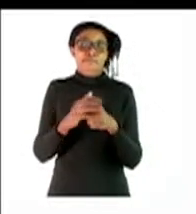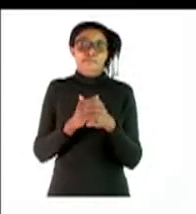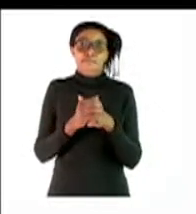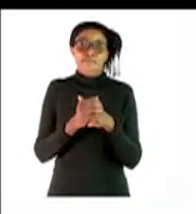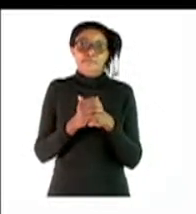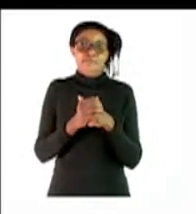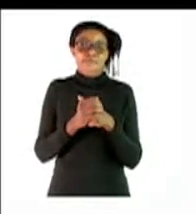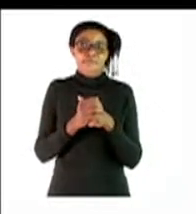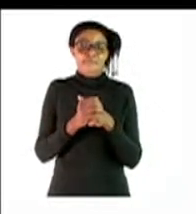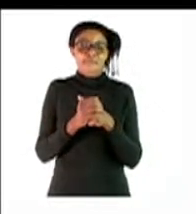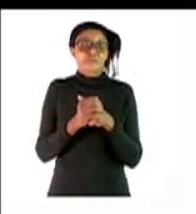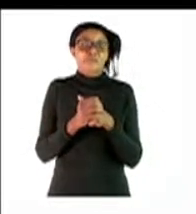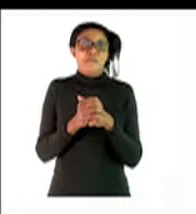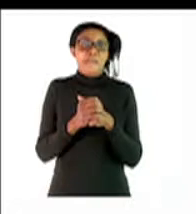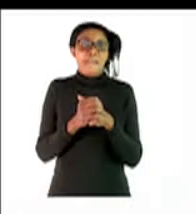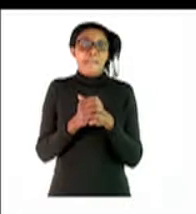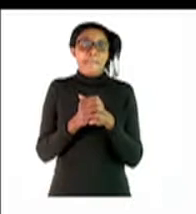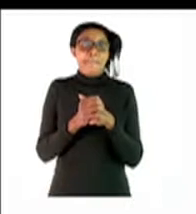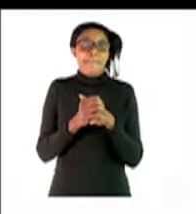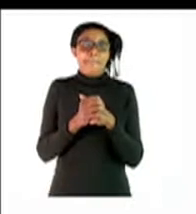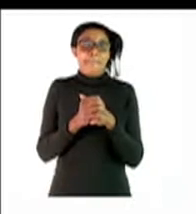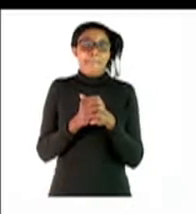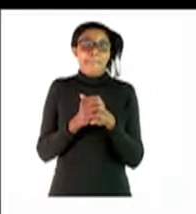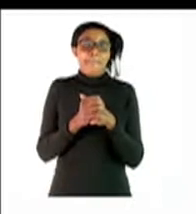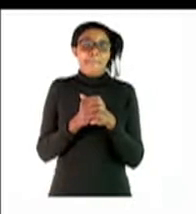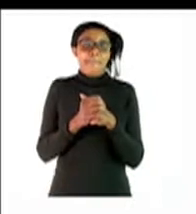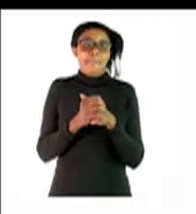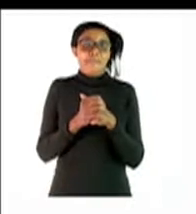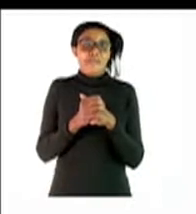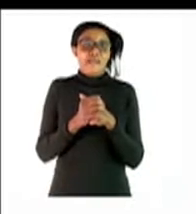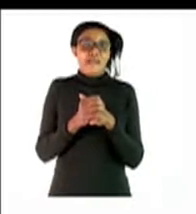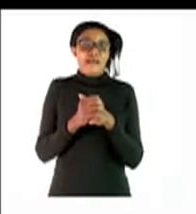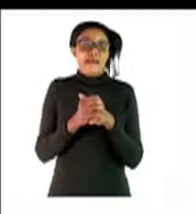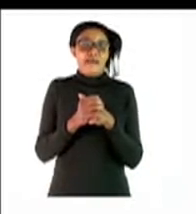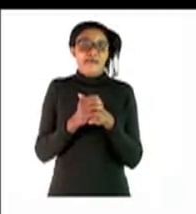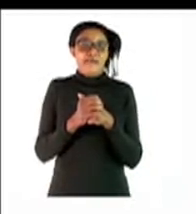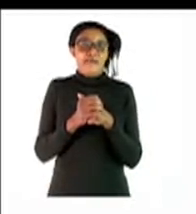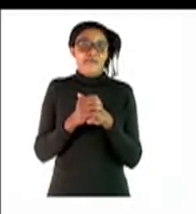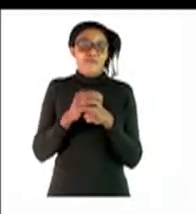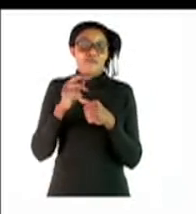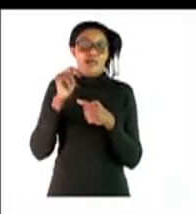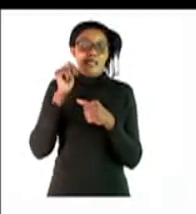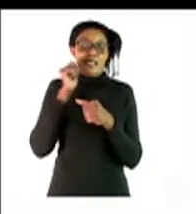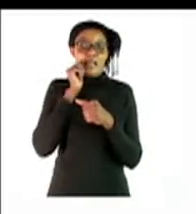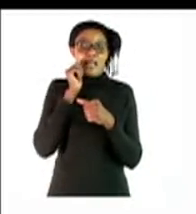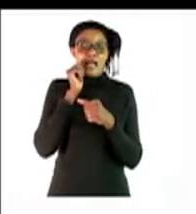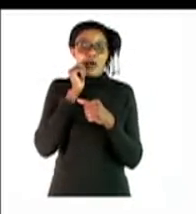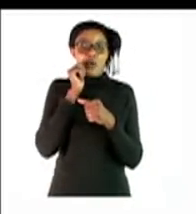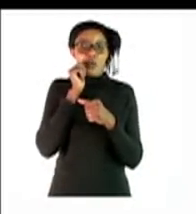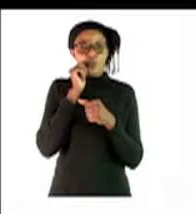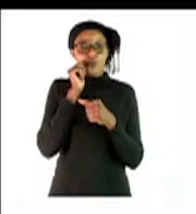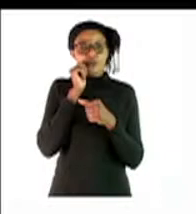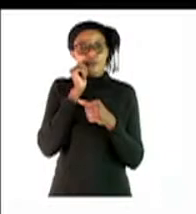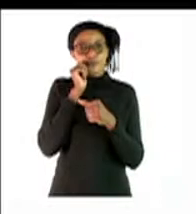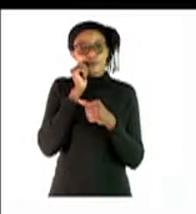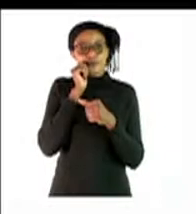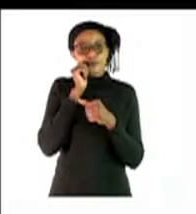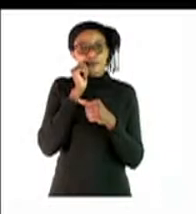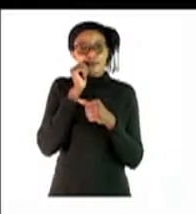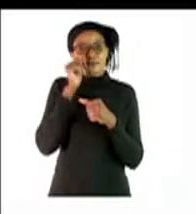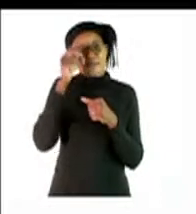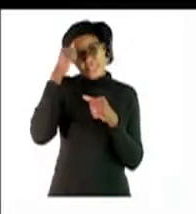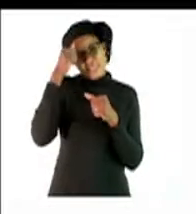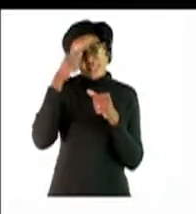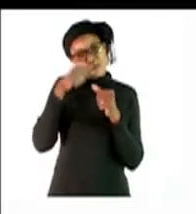part, and that is our nouns. Can you